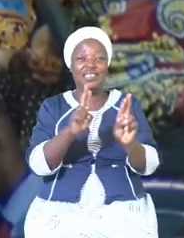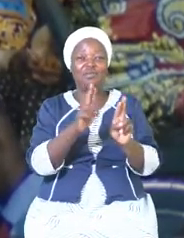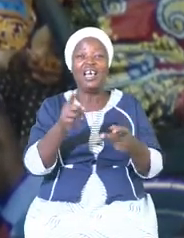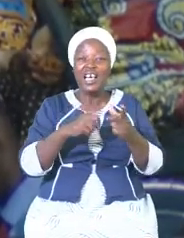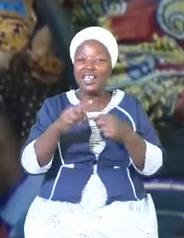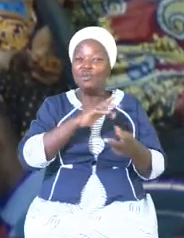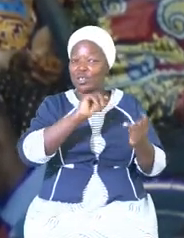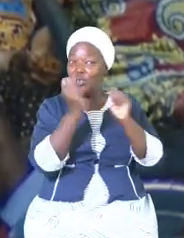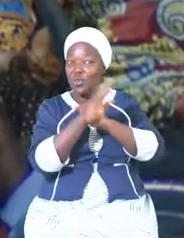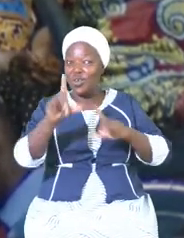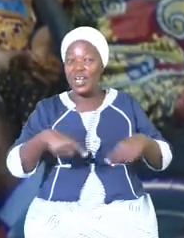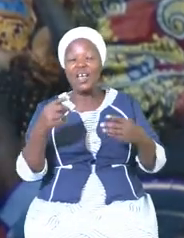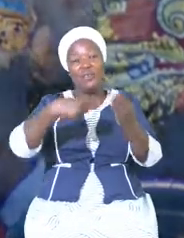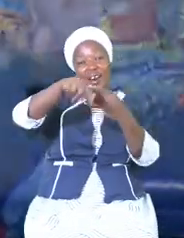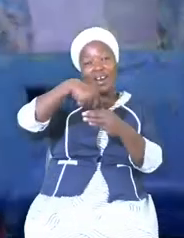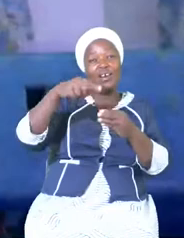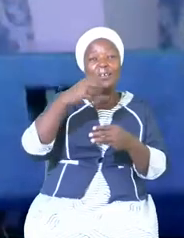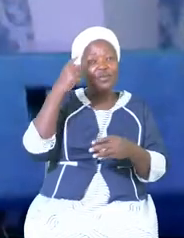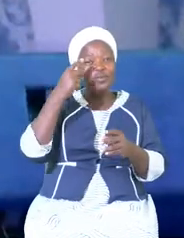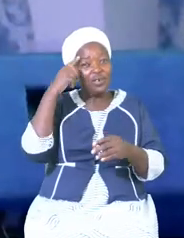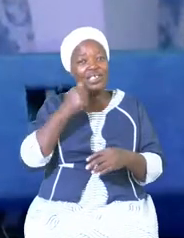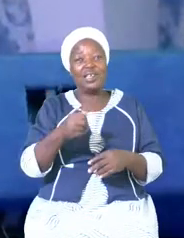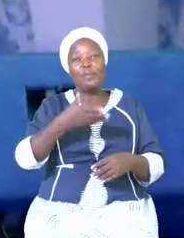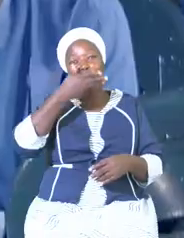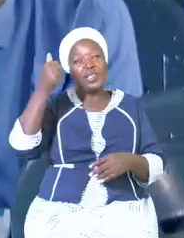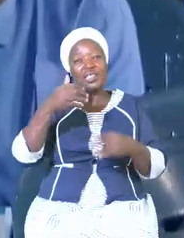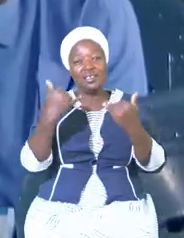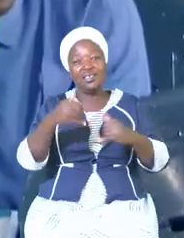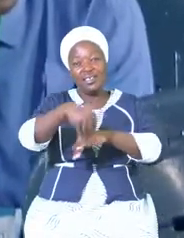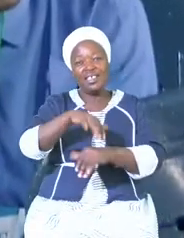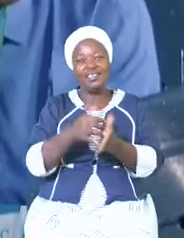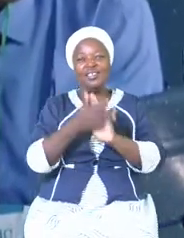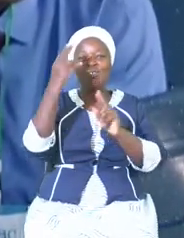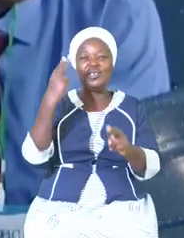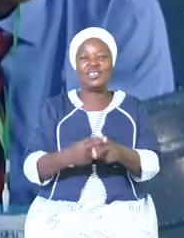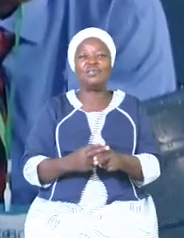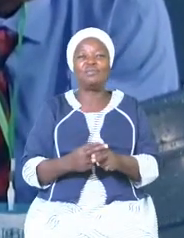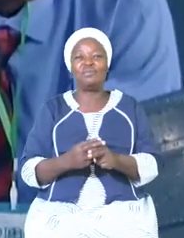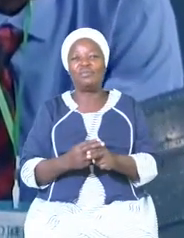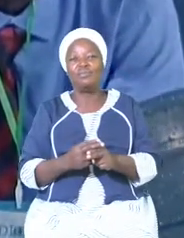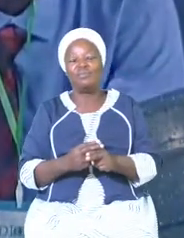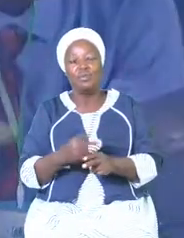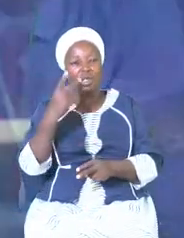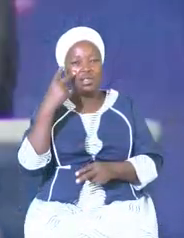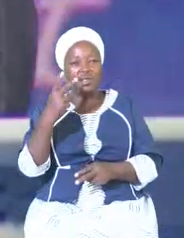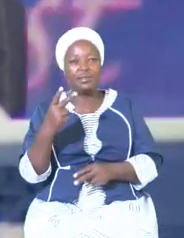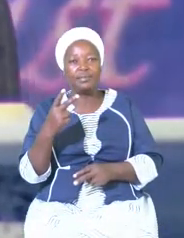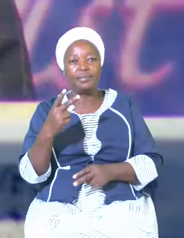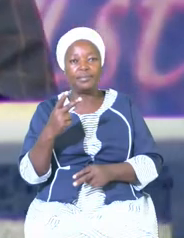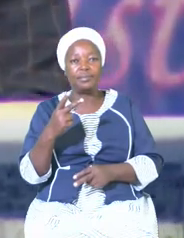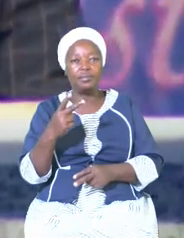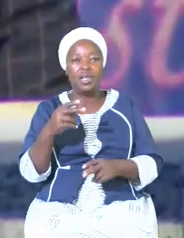life around for the better tonight in Jesus' name. Look at